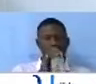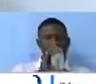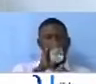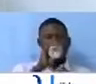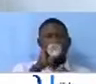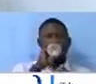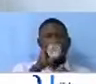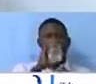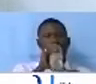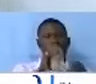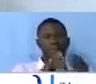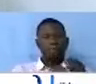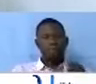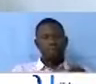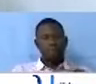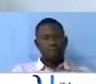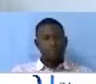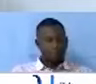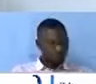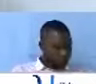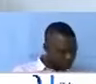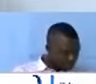So I took him on board my car.